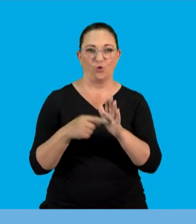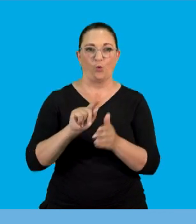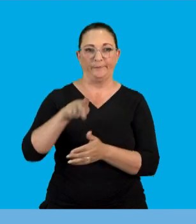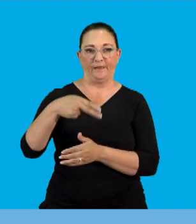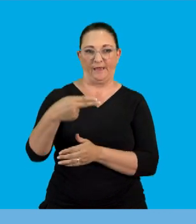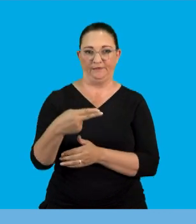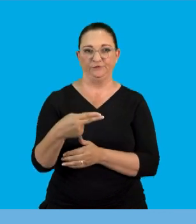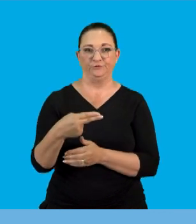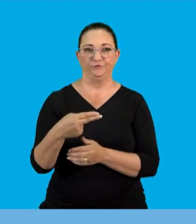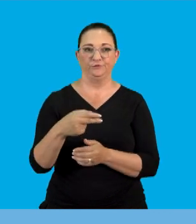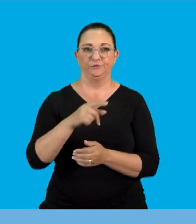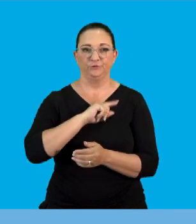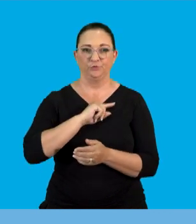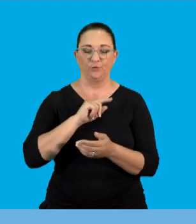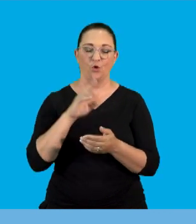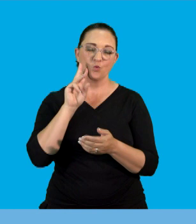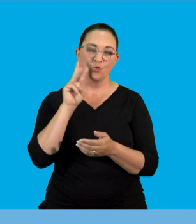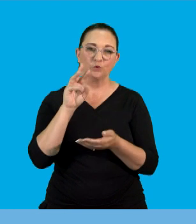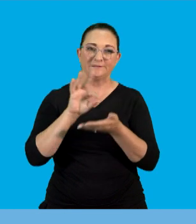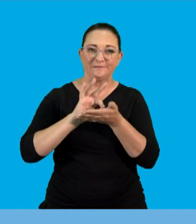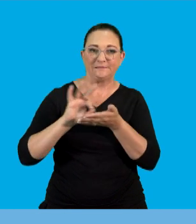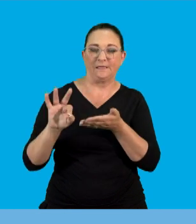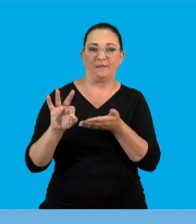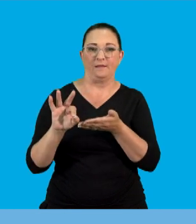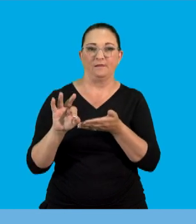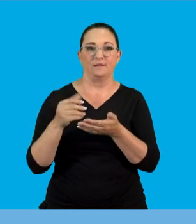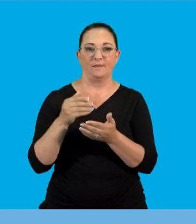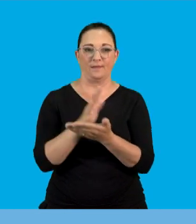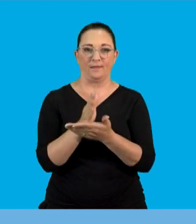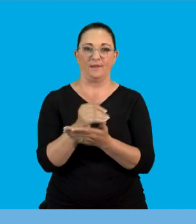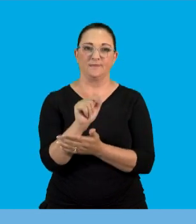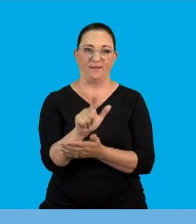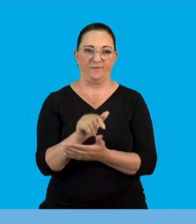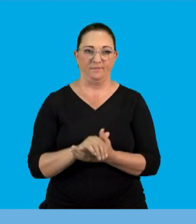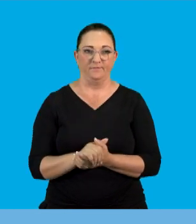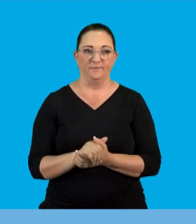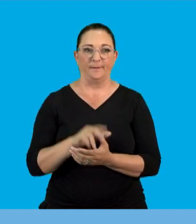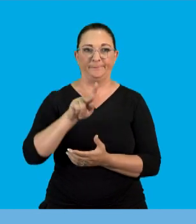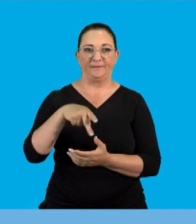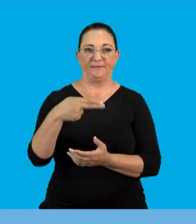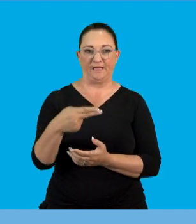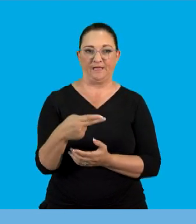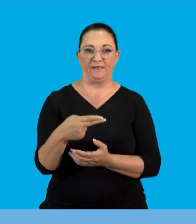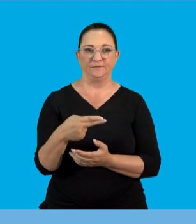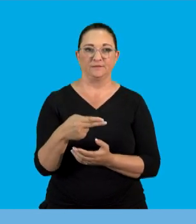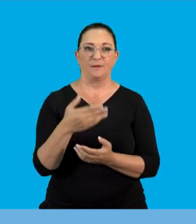will the pH change if we add a small amount of acid? So we go to our pH scale. We are here